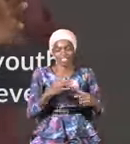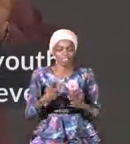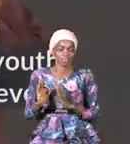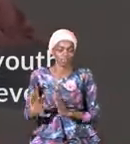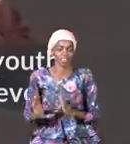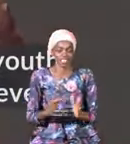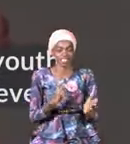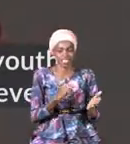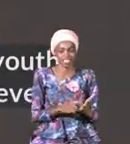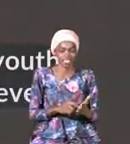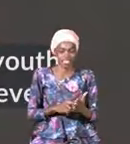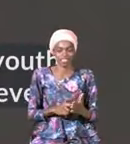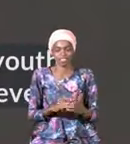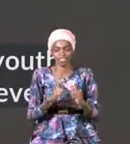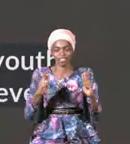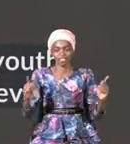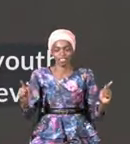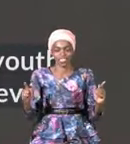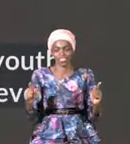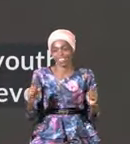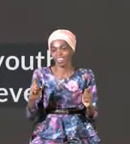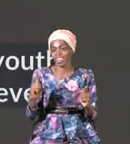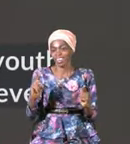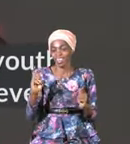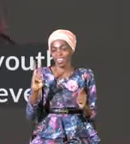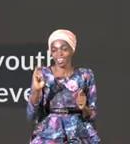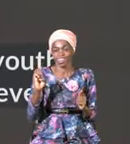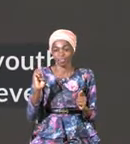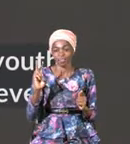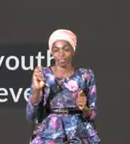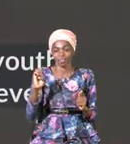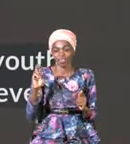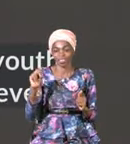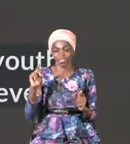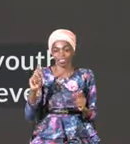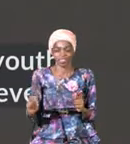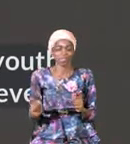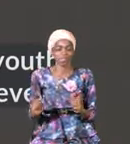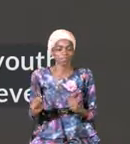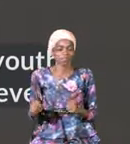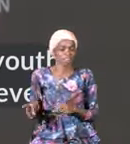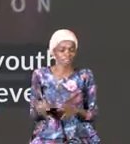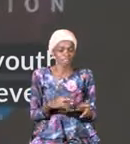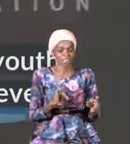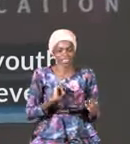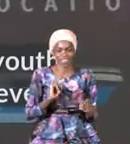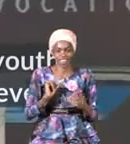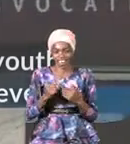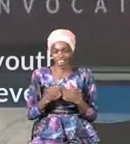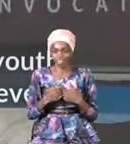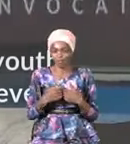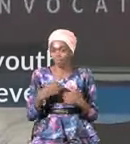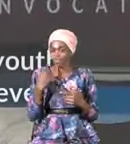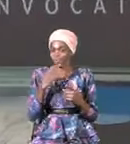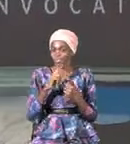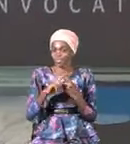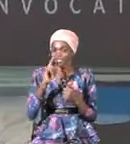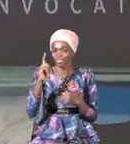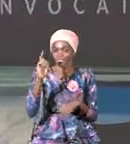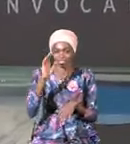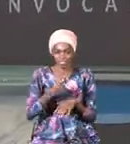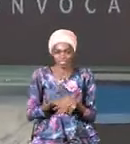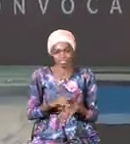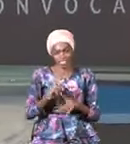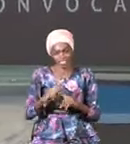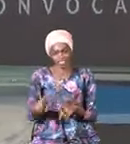this epic event. Already I've spoken to you on different